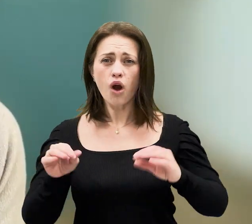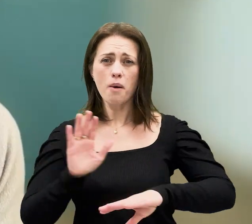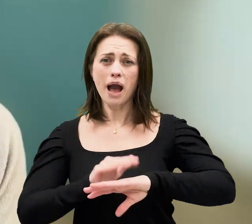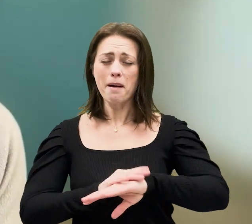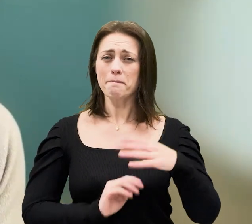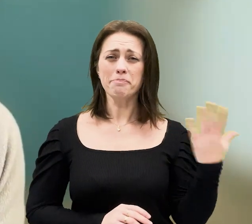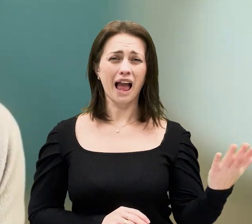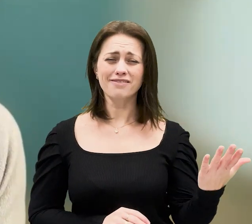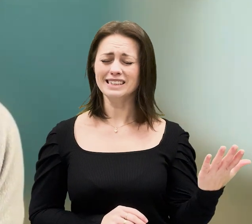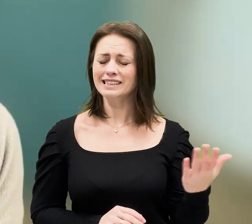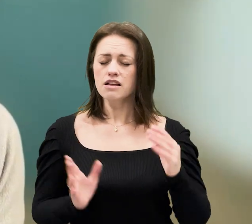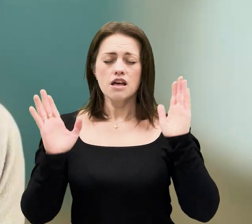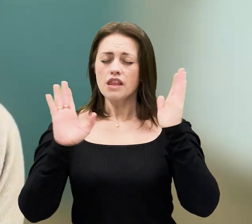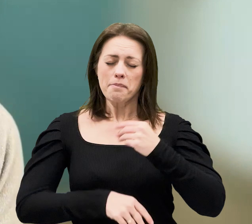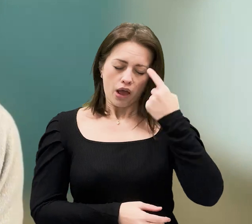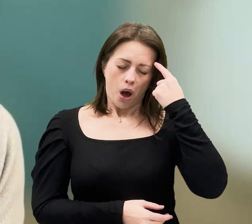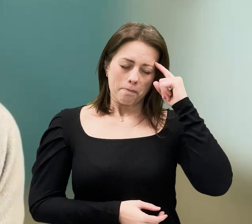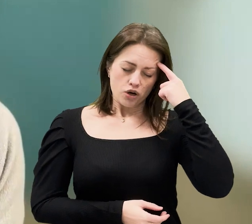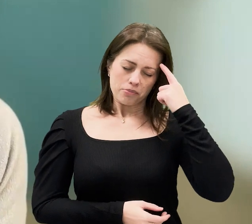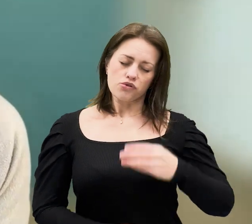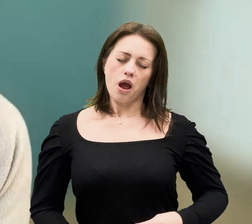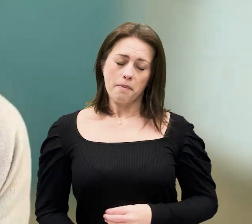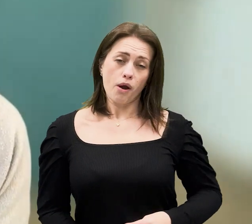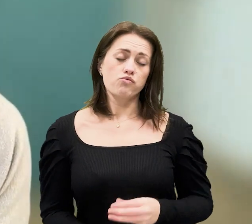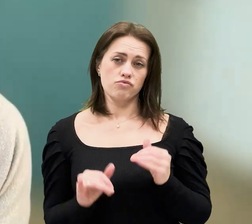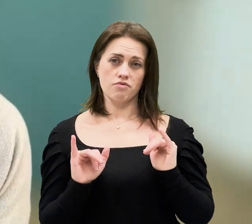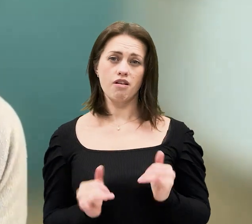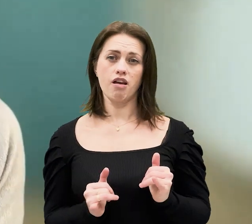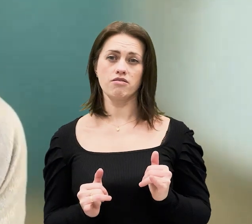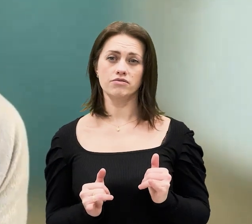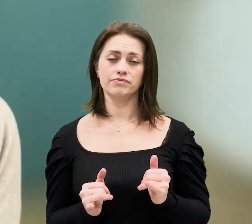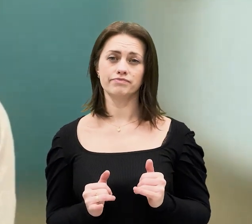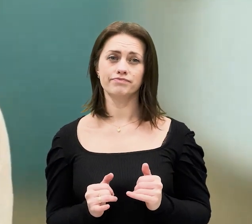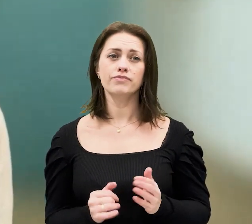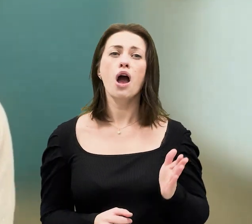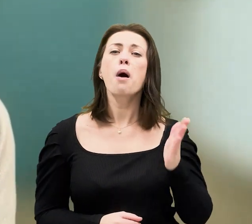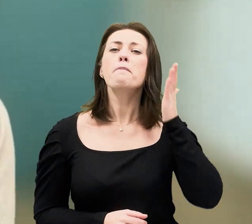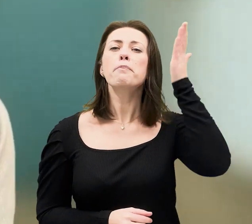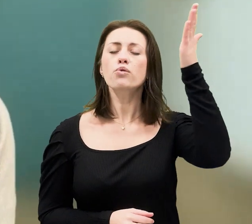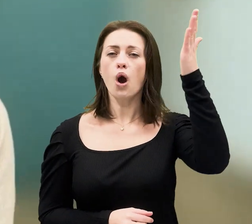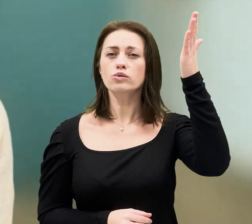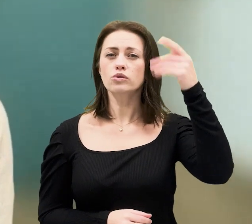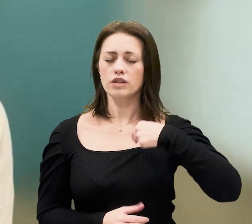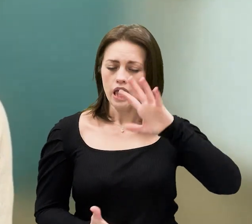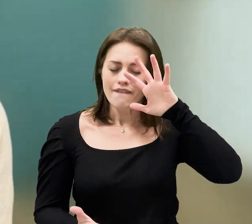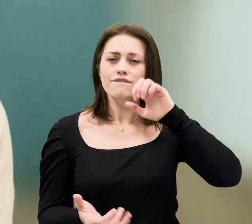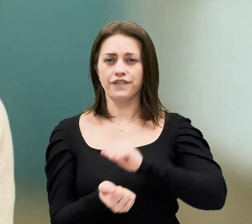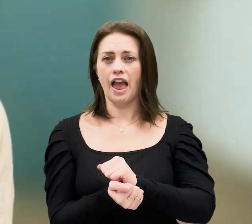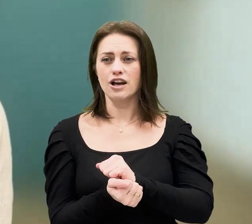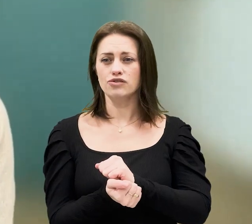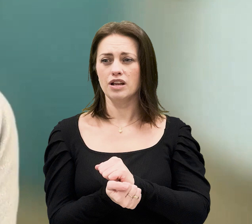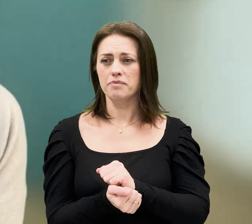a lot of people would vote for this party. So for the future, I still have